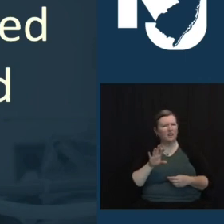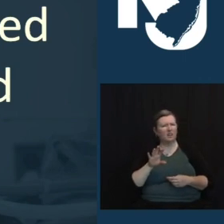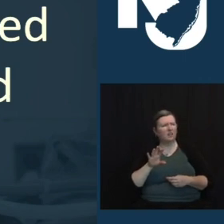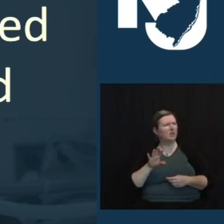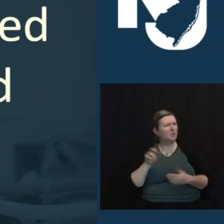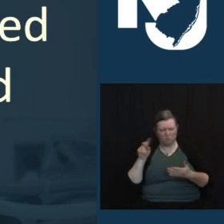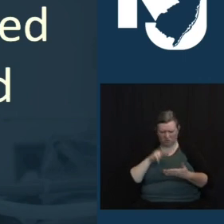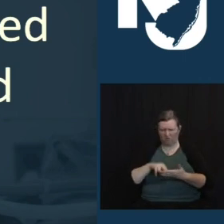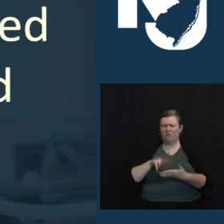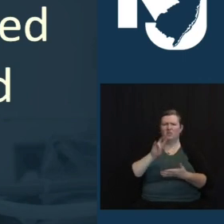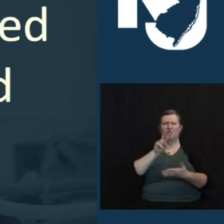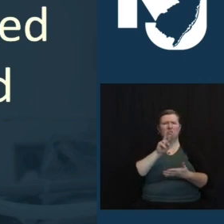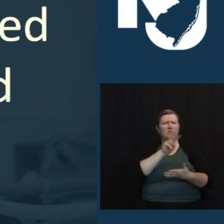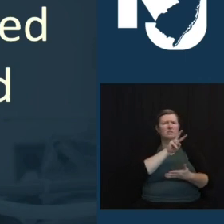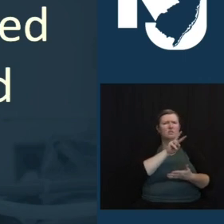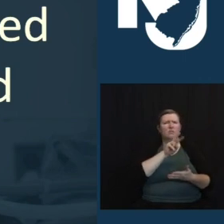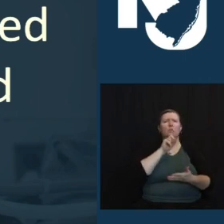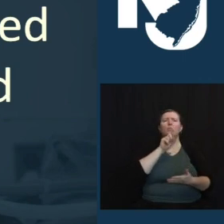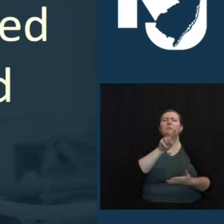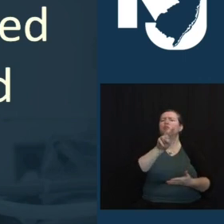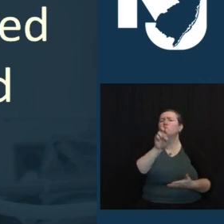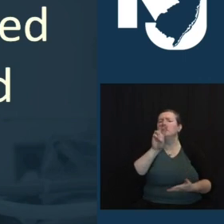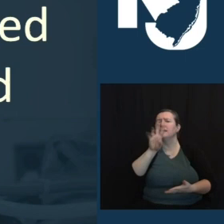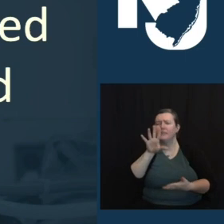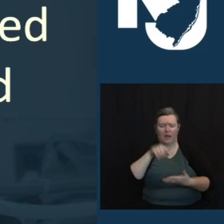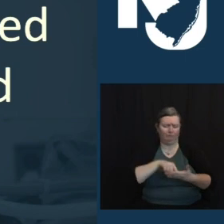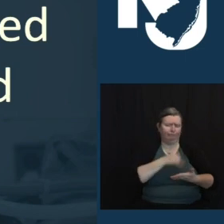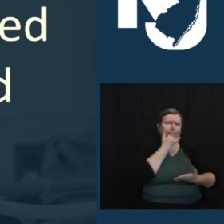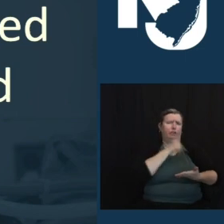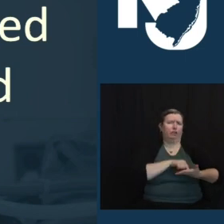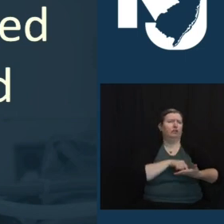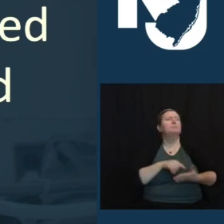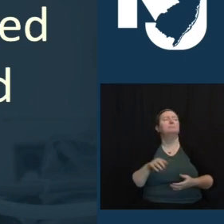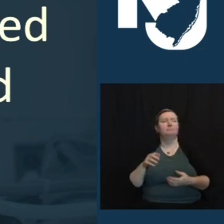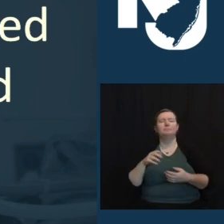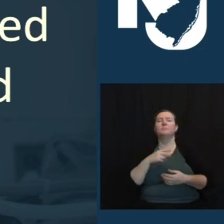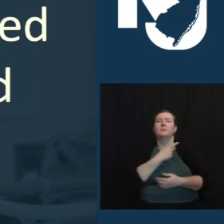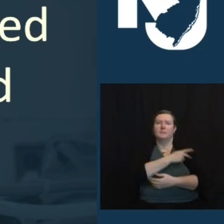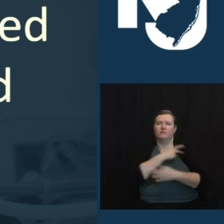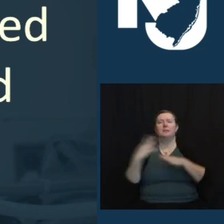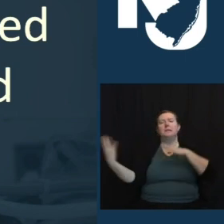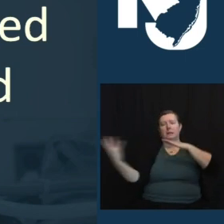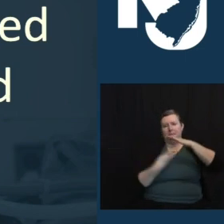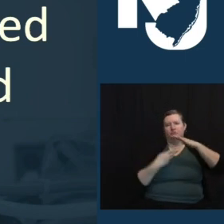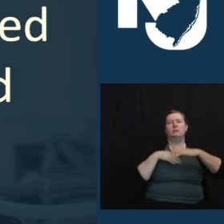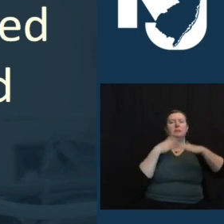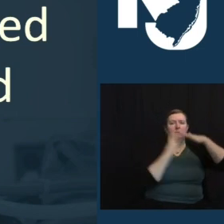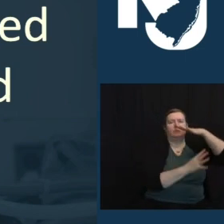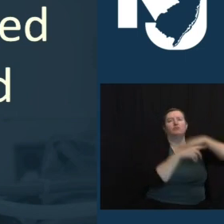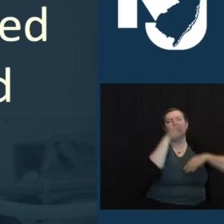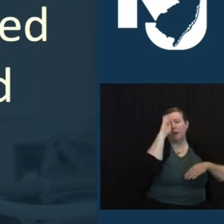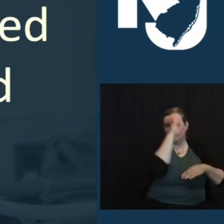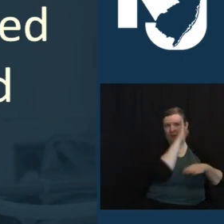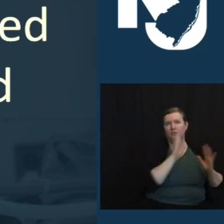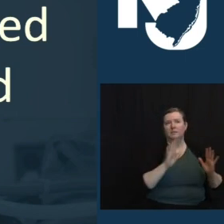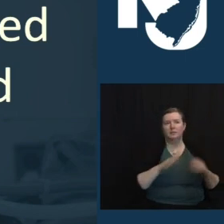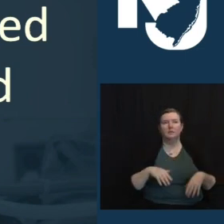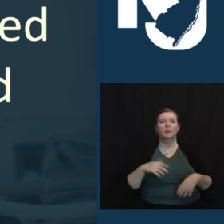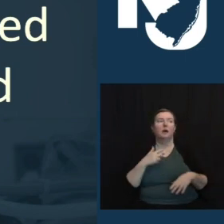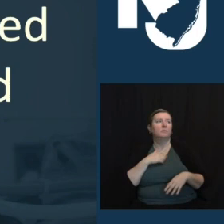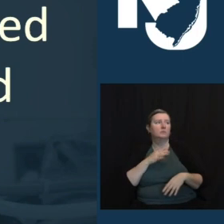265, my bad. New positive admissions were reported. Our hospitals reported